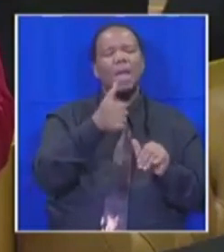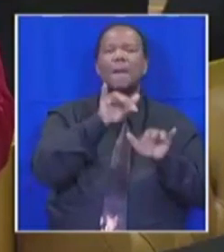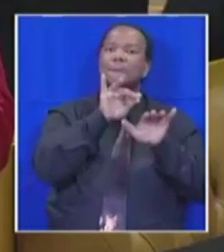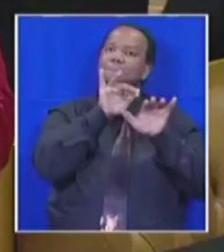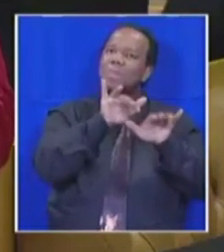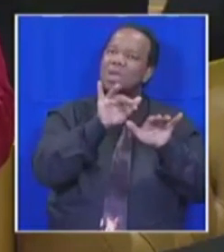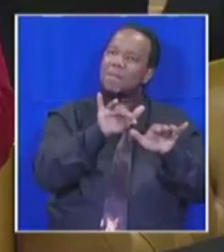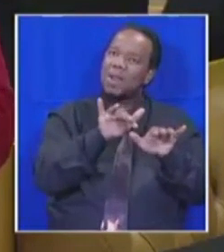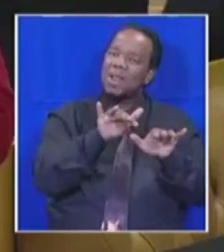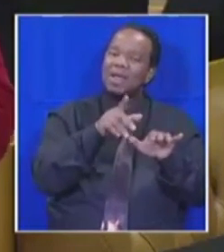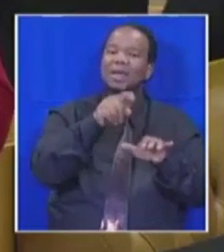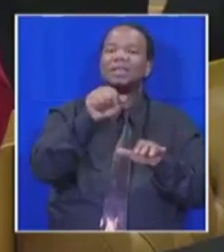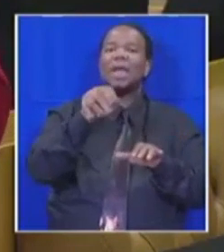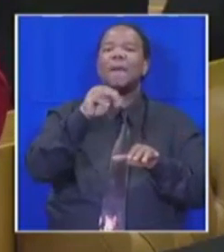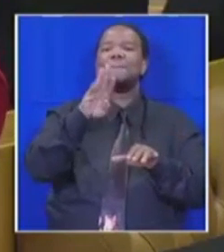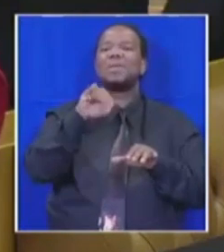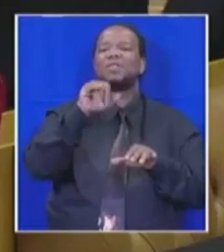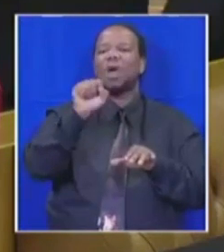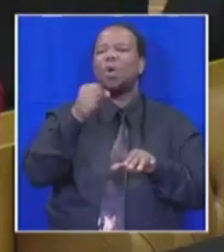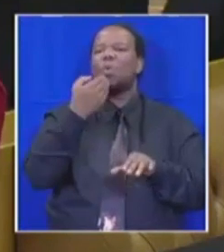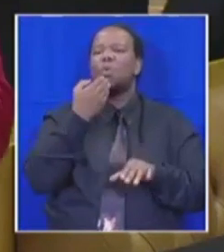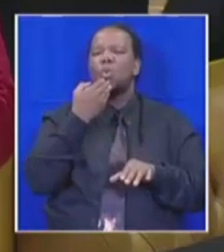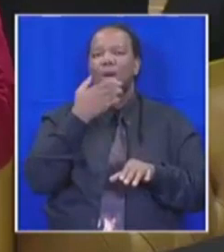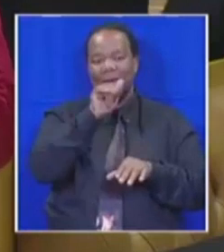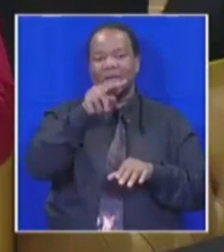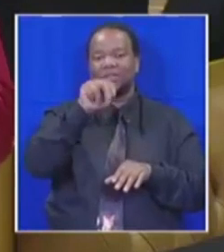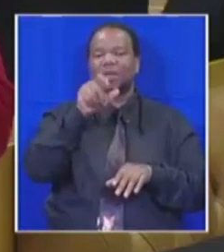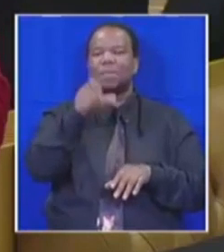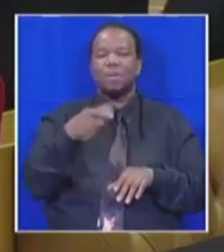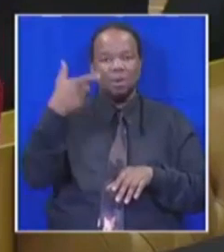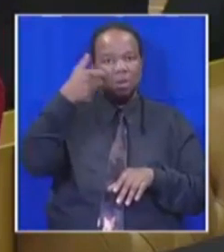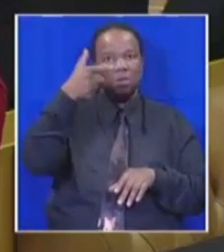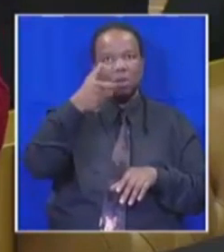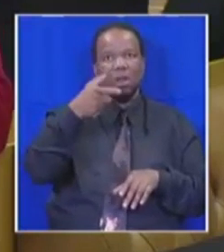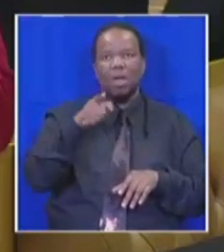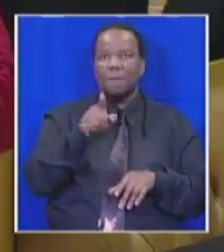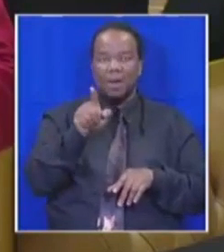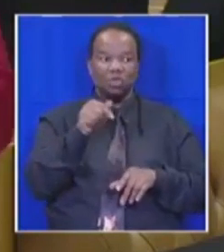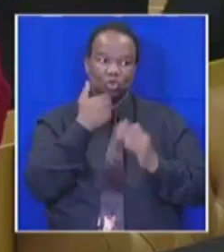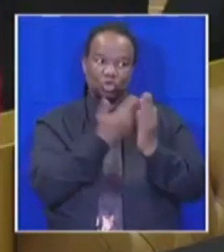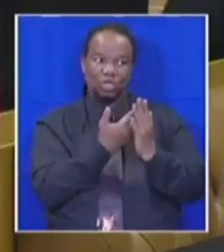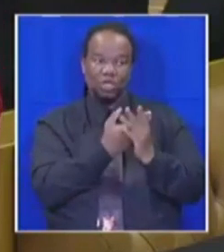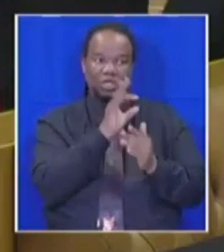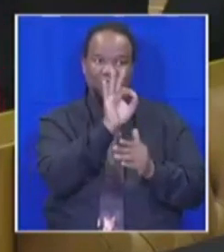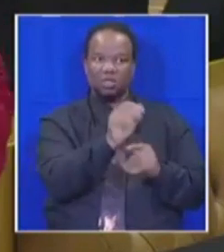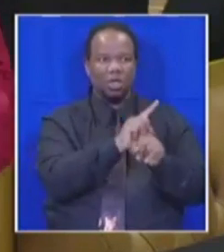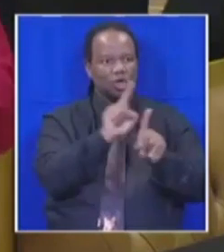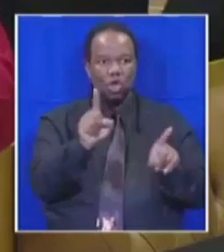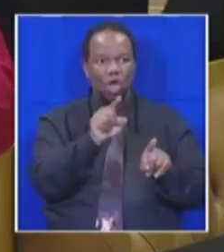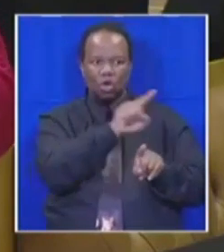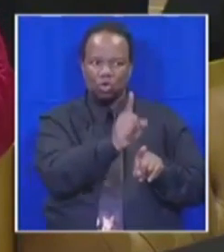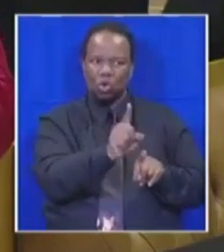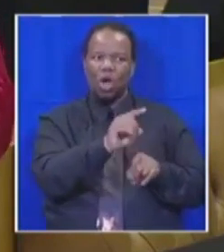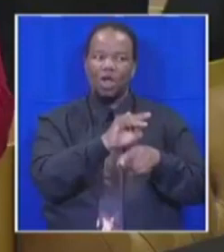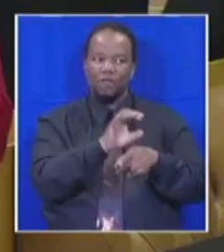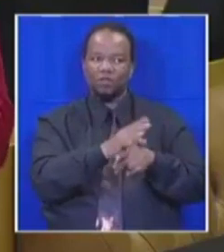Member. Tembisa Honorable are ANC Member. members. Okay. So don't just object to that in the manner in which you have done. It's not advisable. It's not going